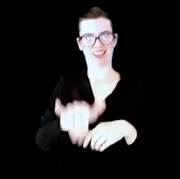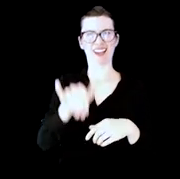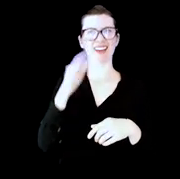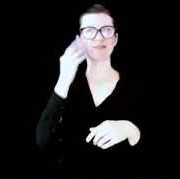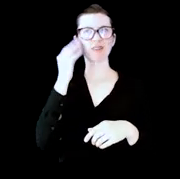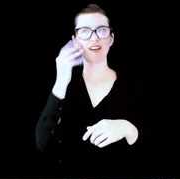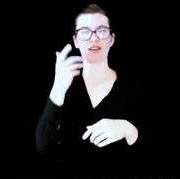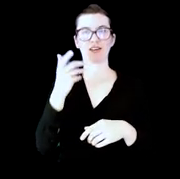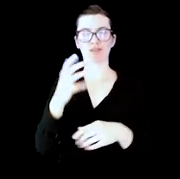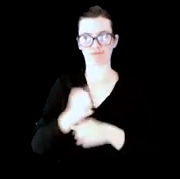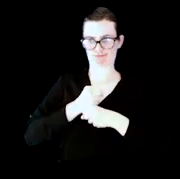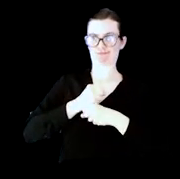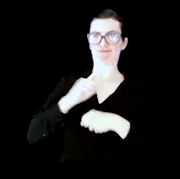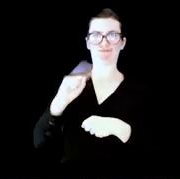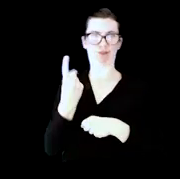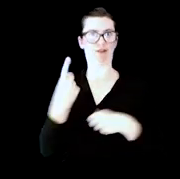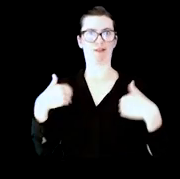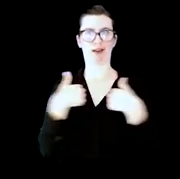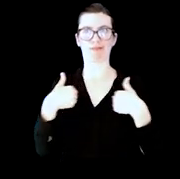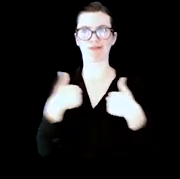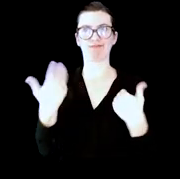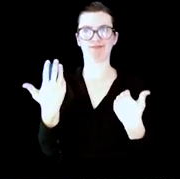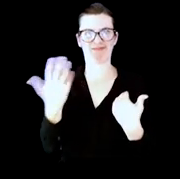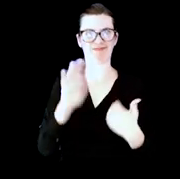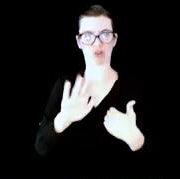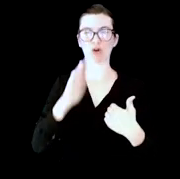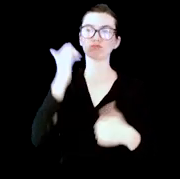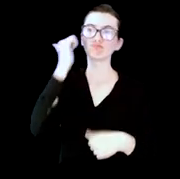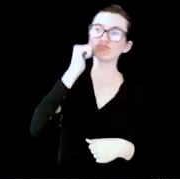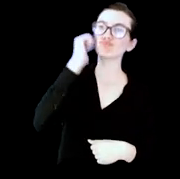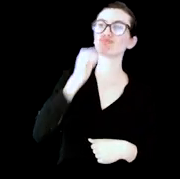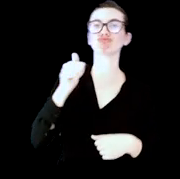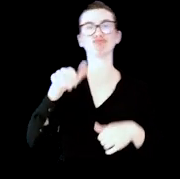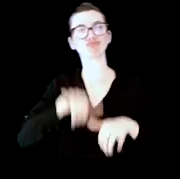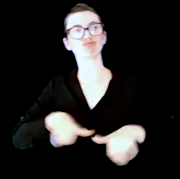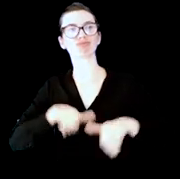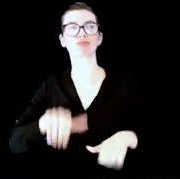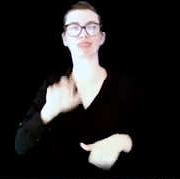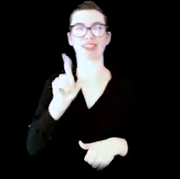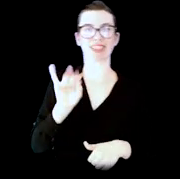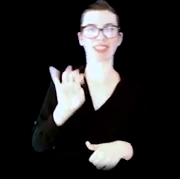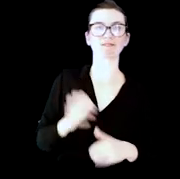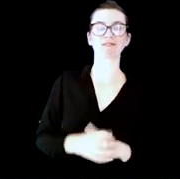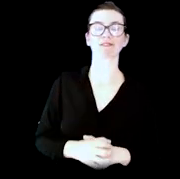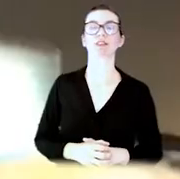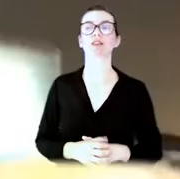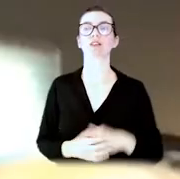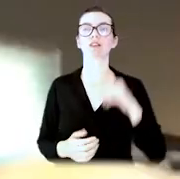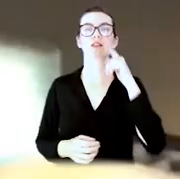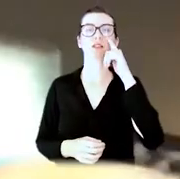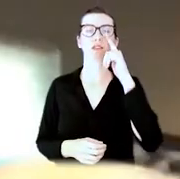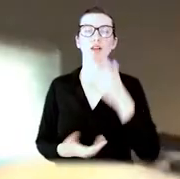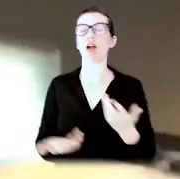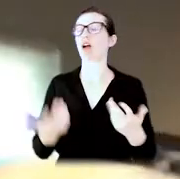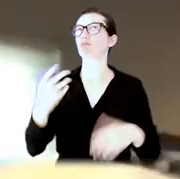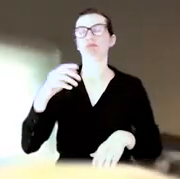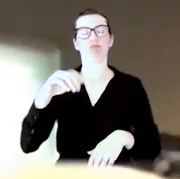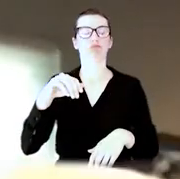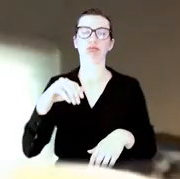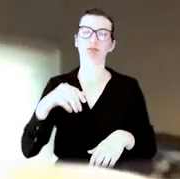to having an animal be part of your daily routine? Oh, it's been great. And